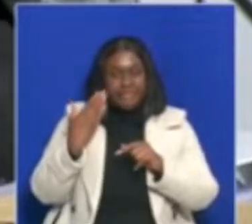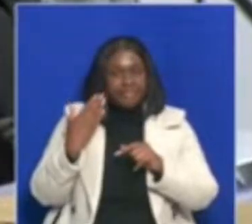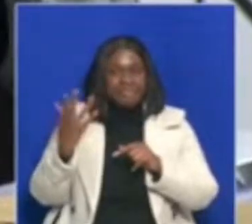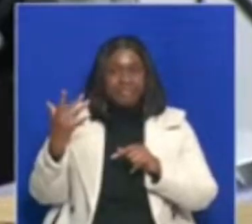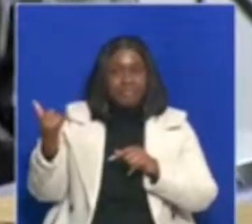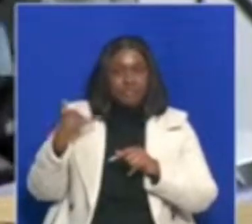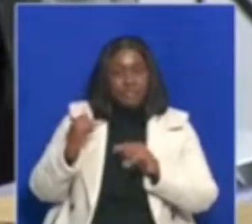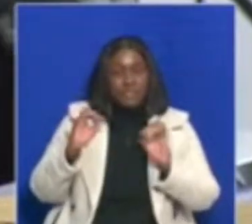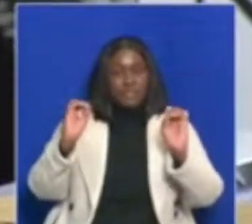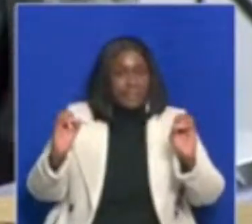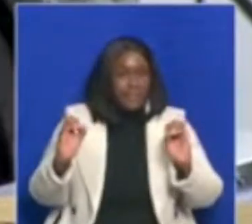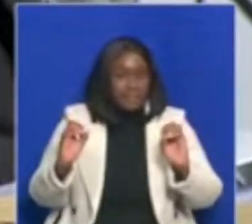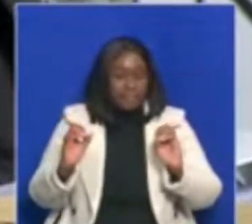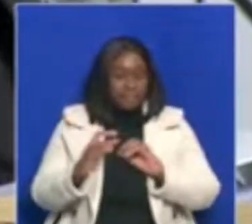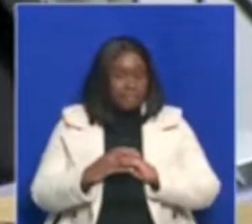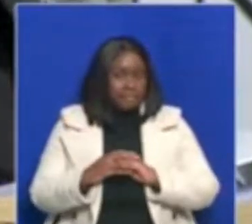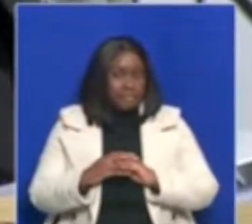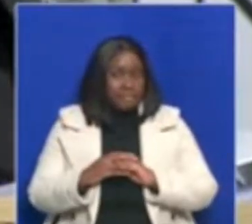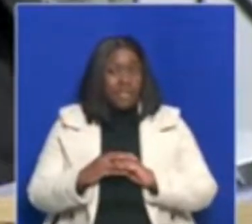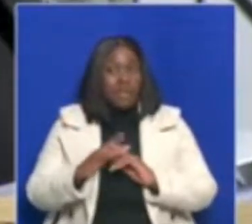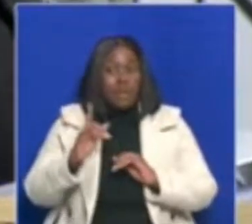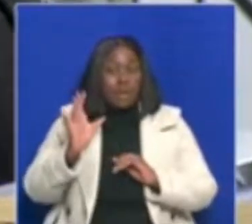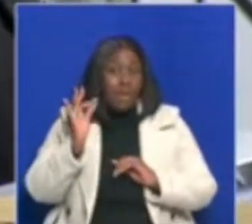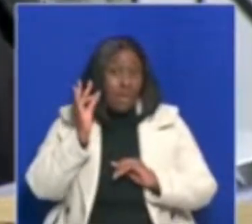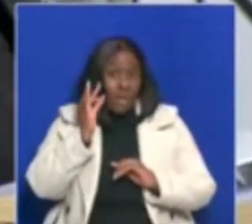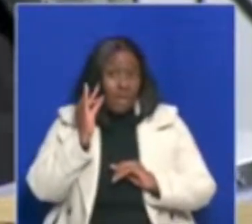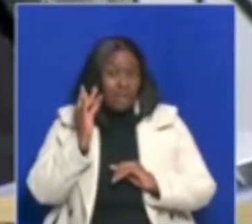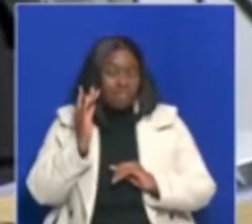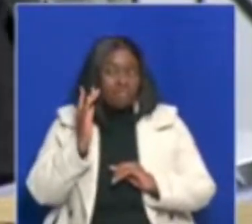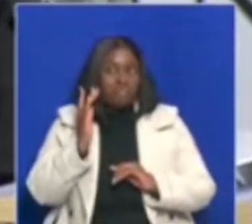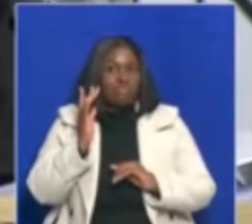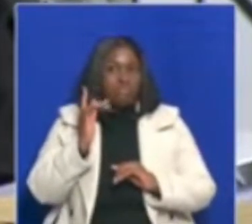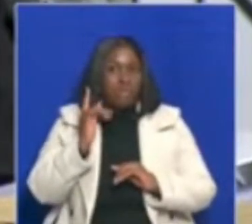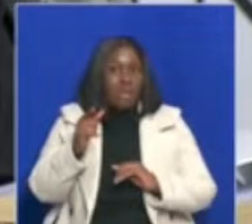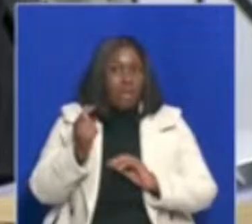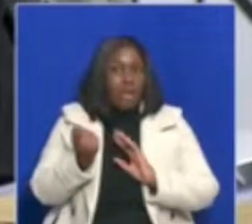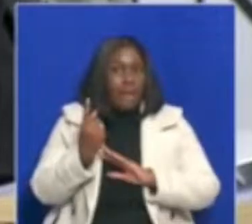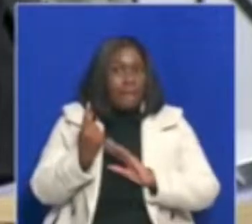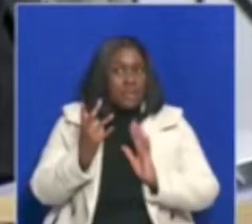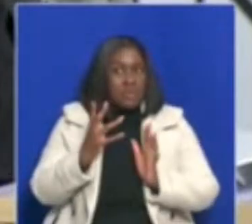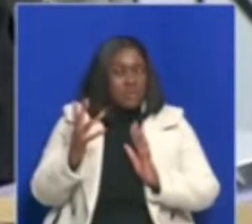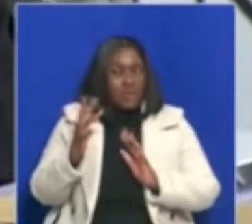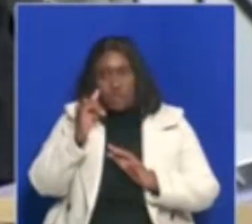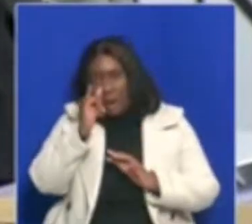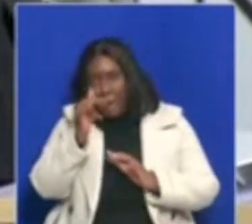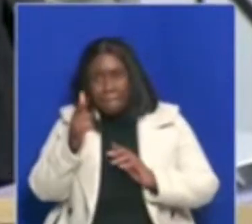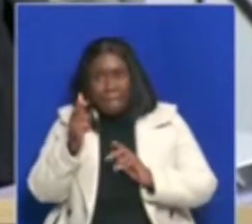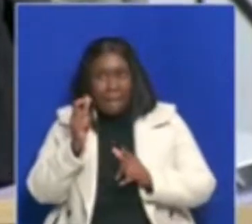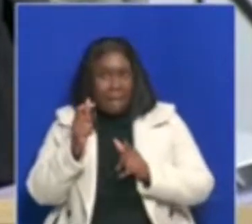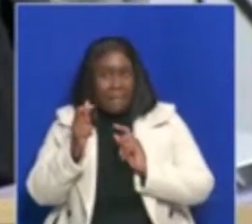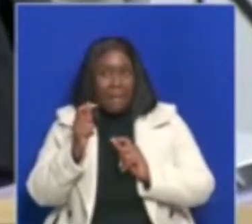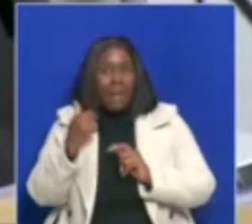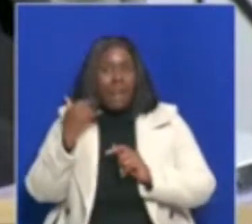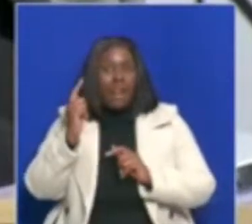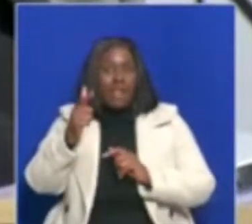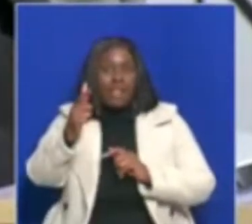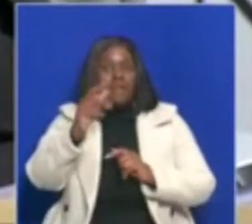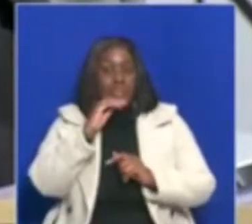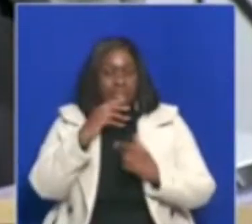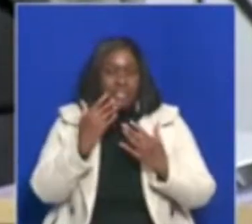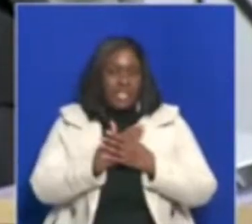and only came to know about the scene a day later. So we have open cases, and those cases are